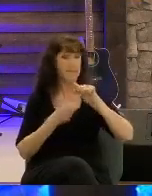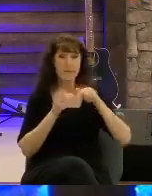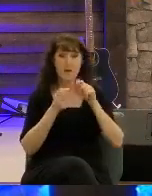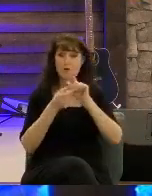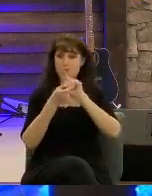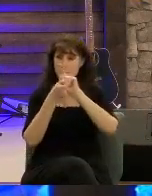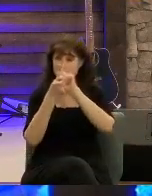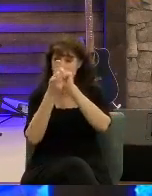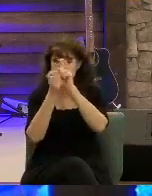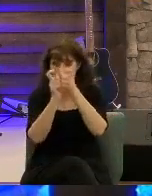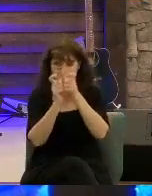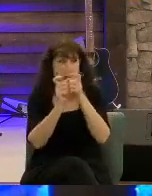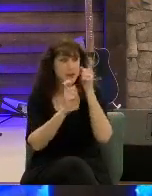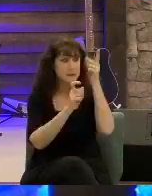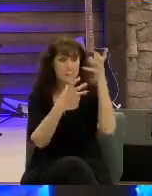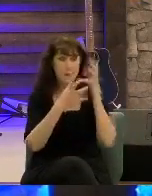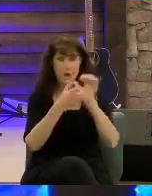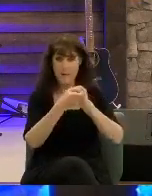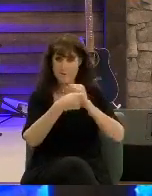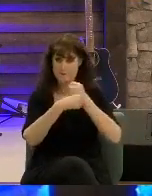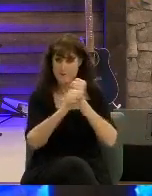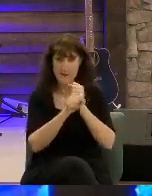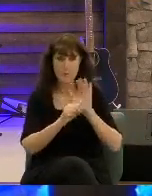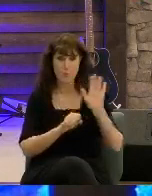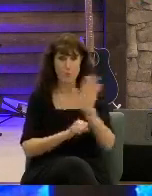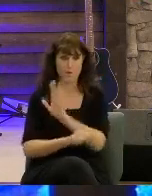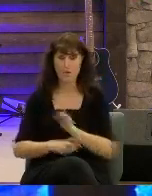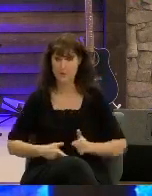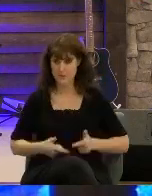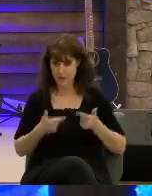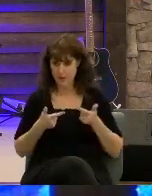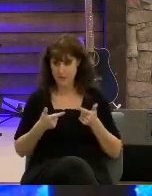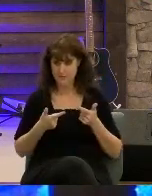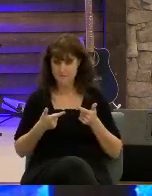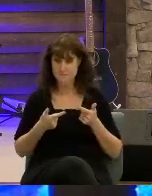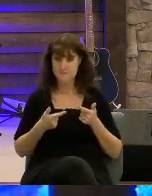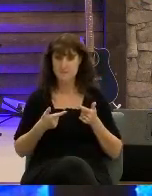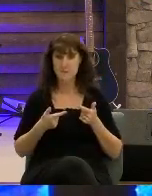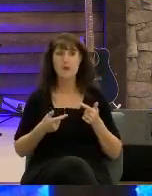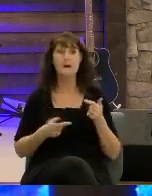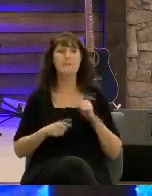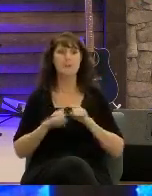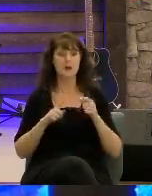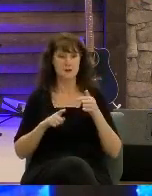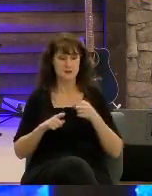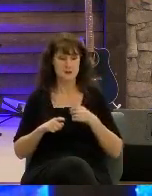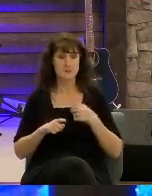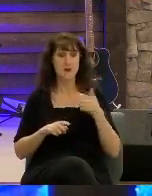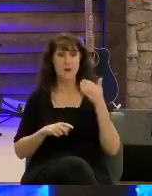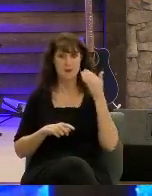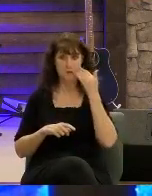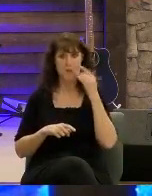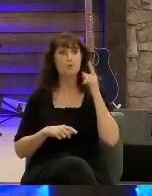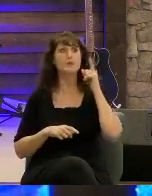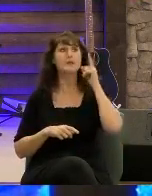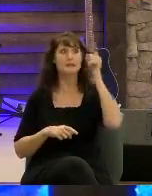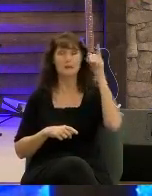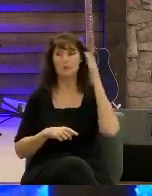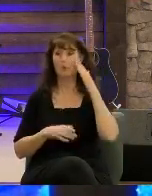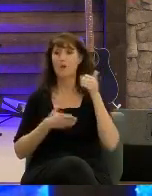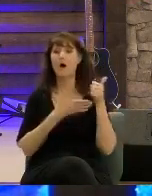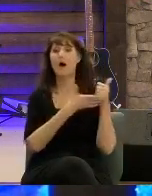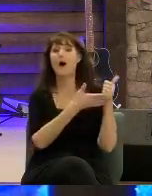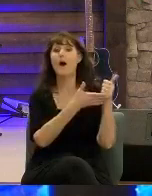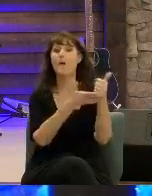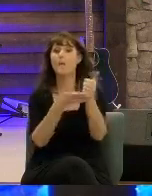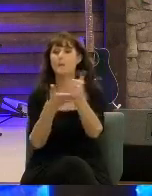he wants to make in your life. Okay? But I do know this. He is the God that will help you do it, right? He